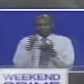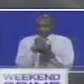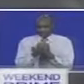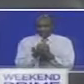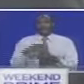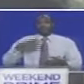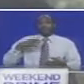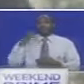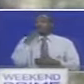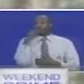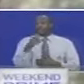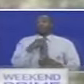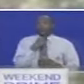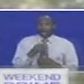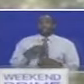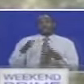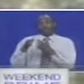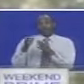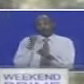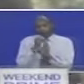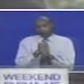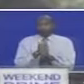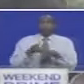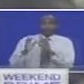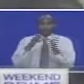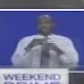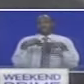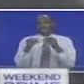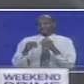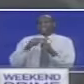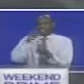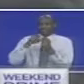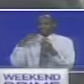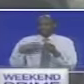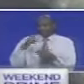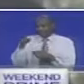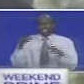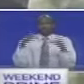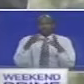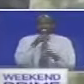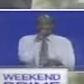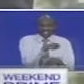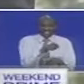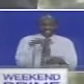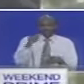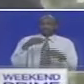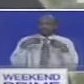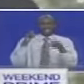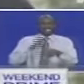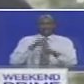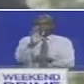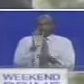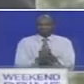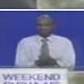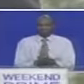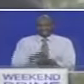wanasema ya kwamba tunataka nafasi za kazi ziende kwa watu fulani, jamii fulani, wanaharibu wakati wao.